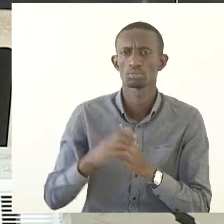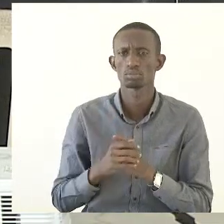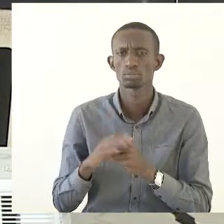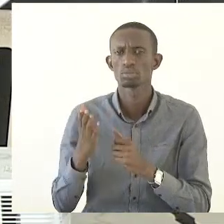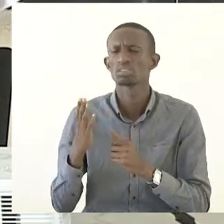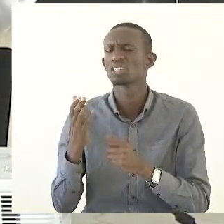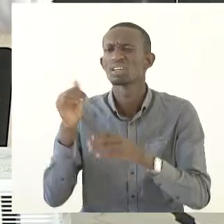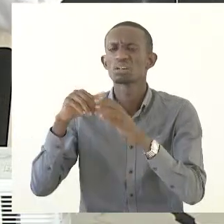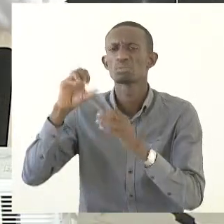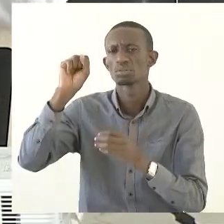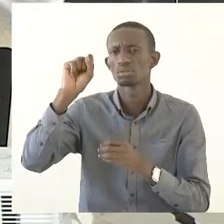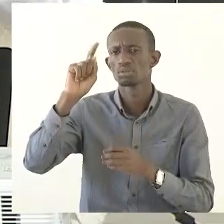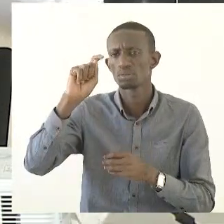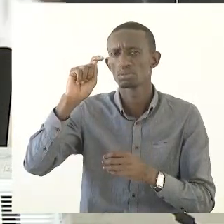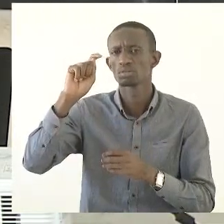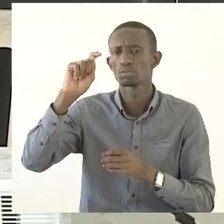and